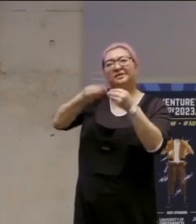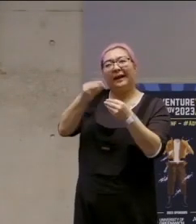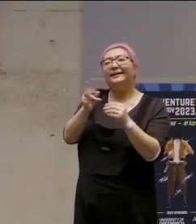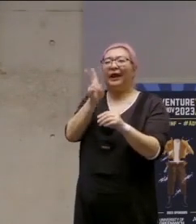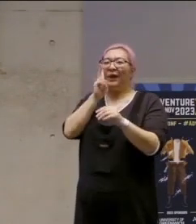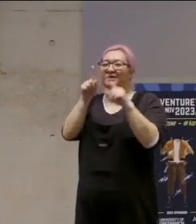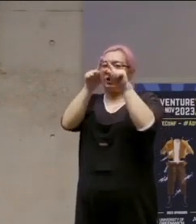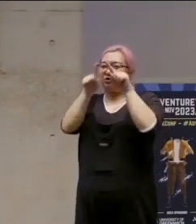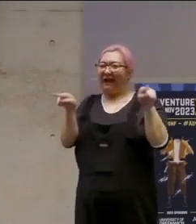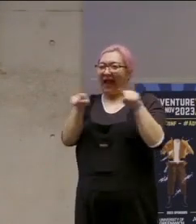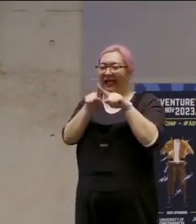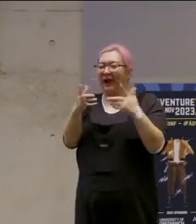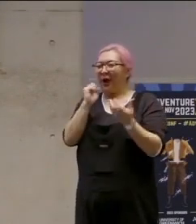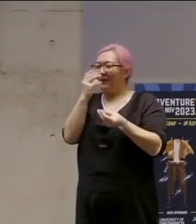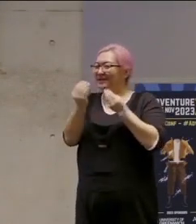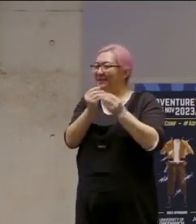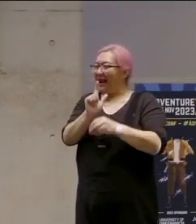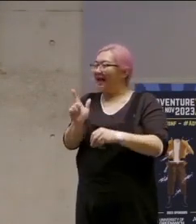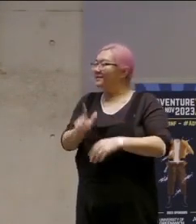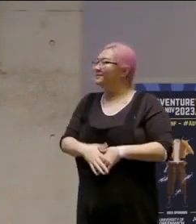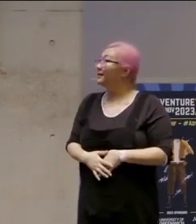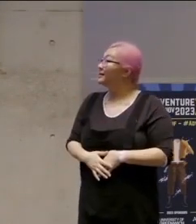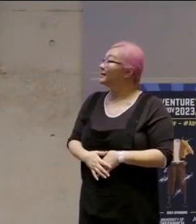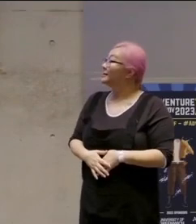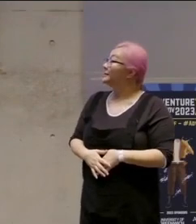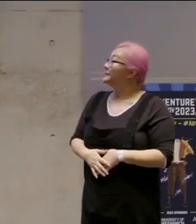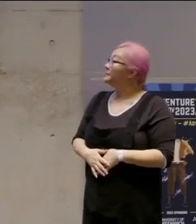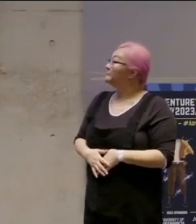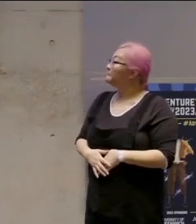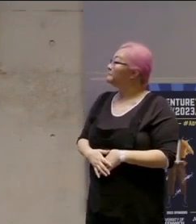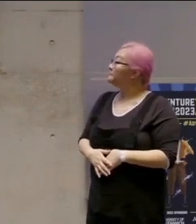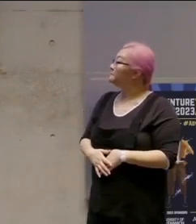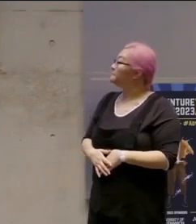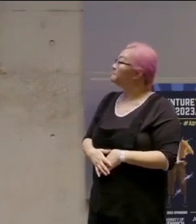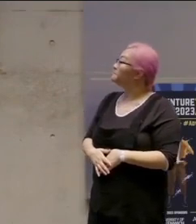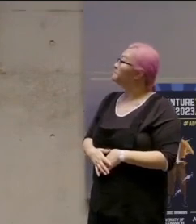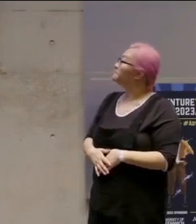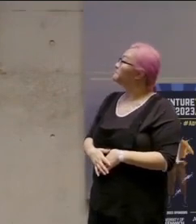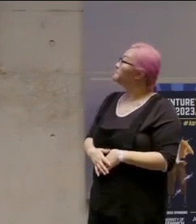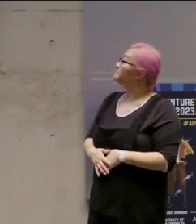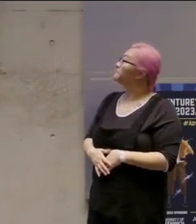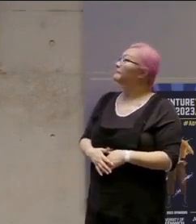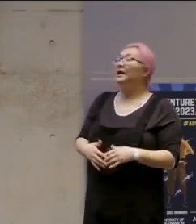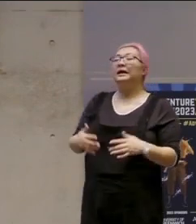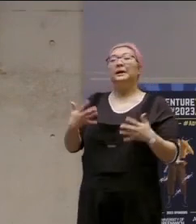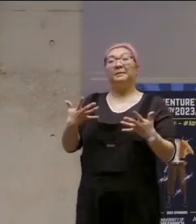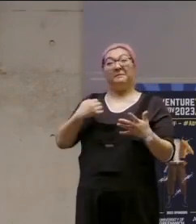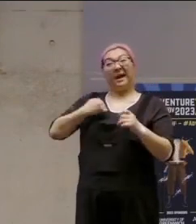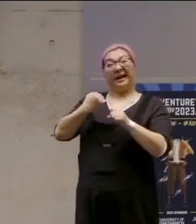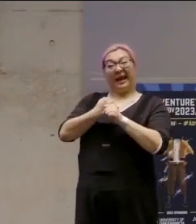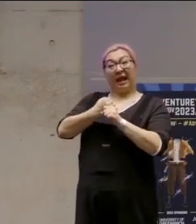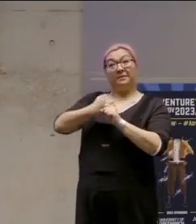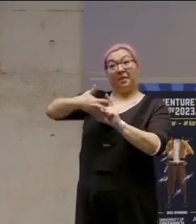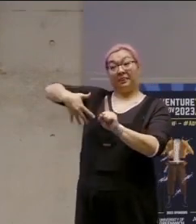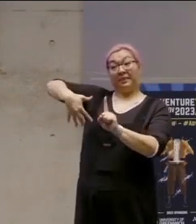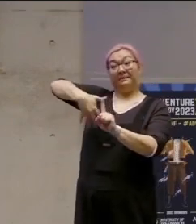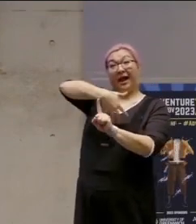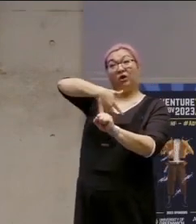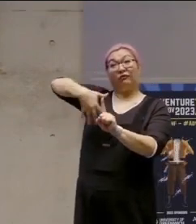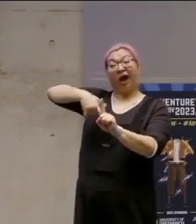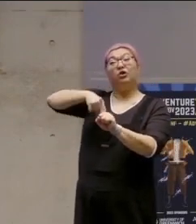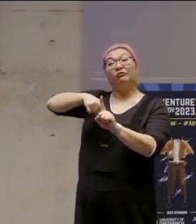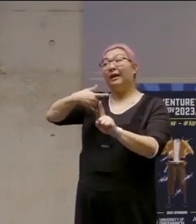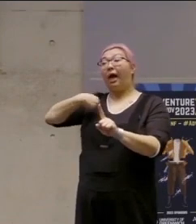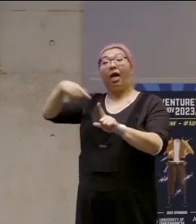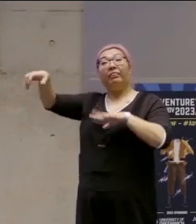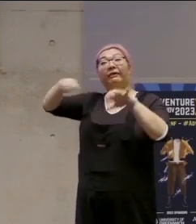second. But again, feeding off that point, if you look at the background, and it's a bit hard to tell, this is actually Deptford High Street. And